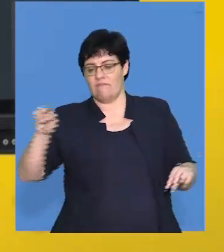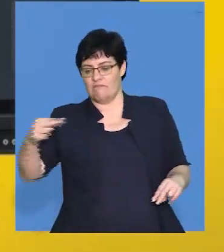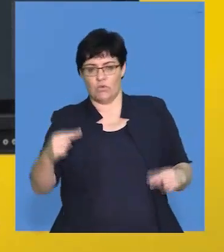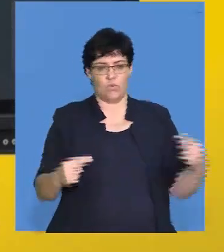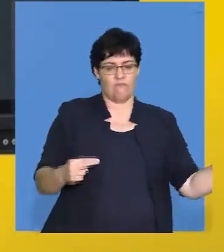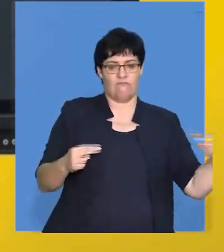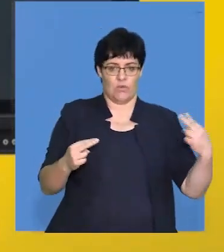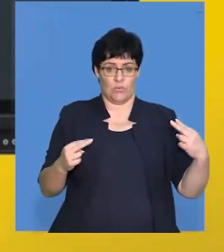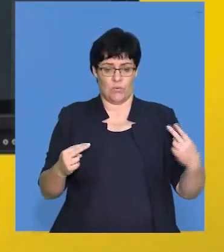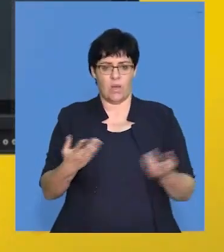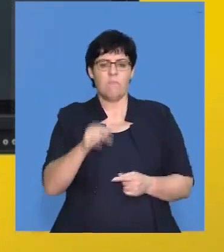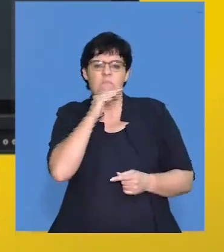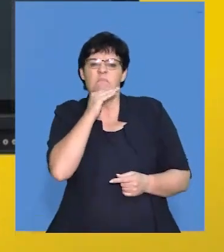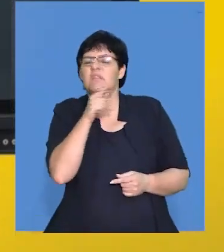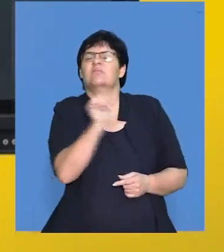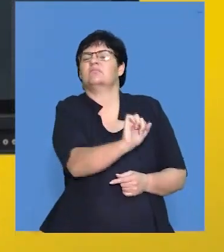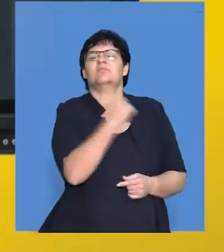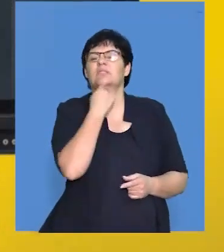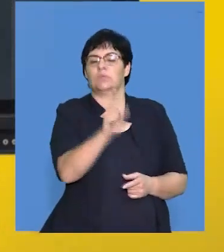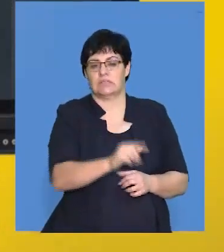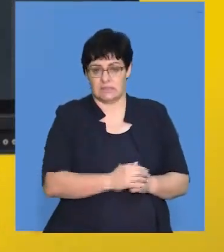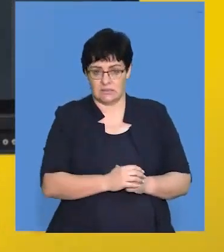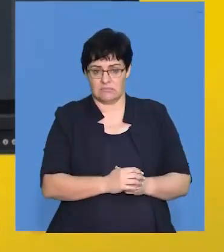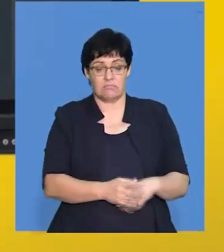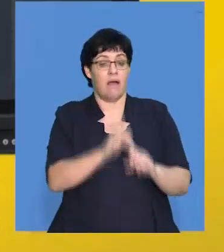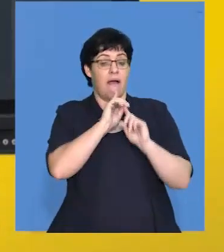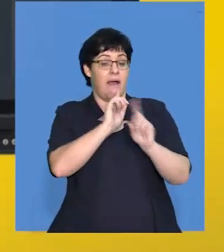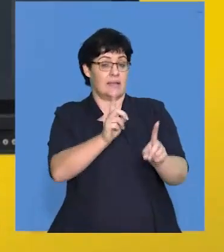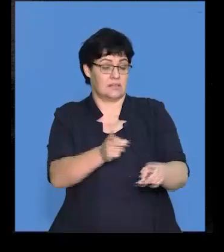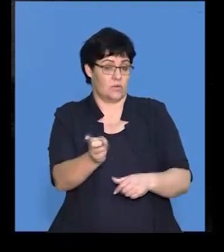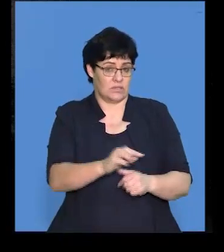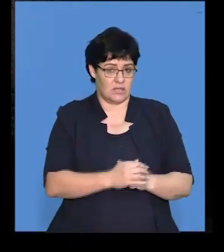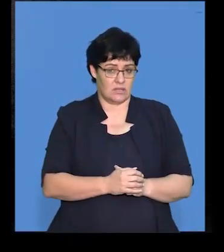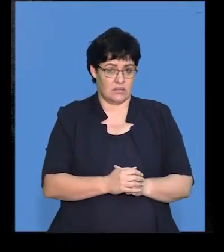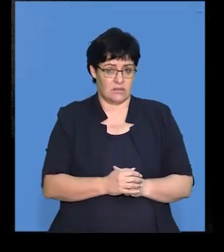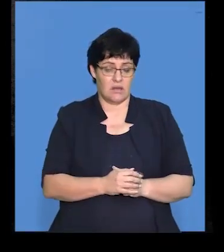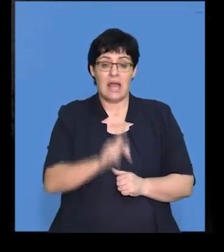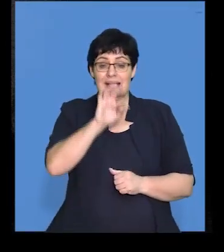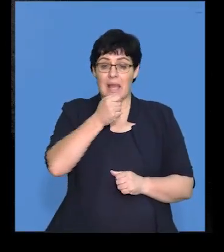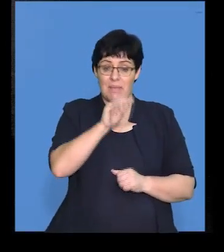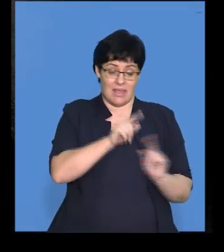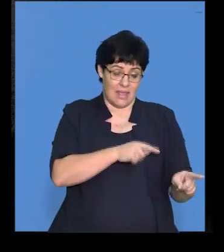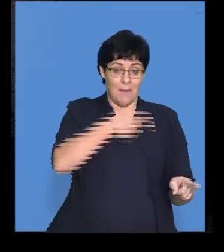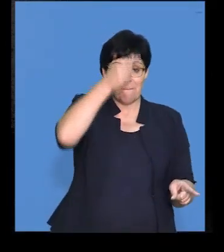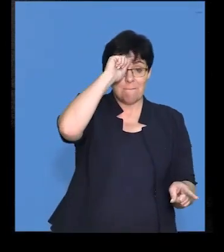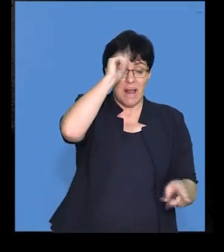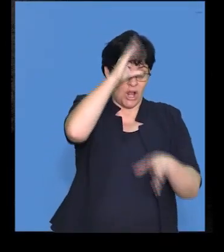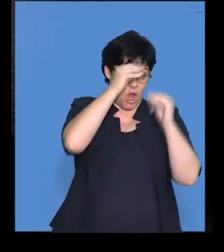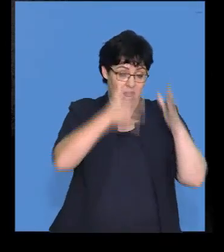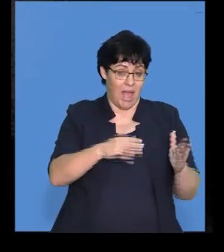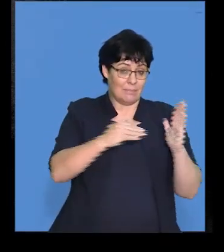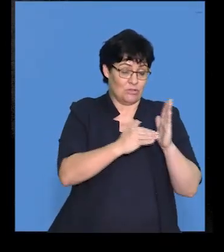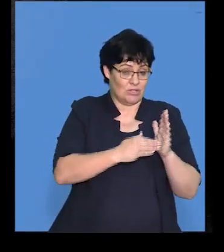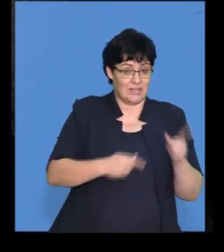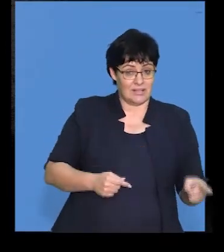of view, what exactly he's implying. So here's the answer. For Tammy, the black learner